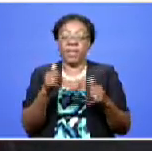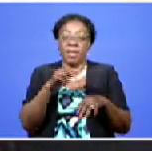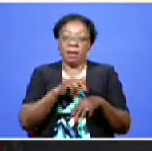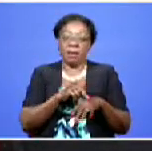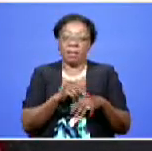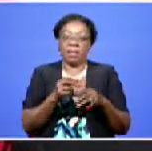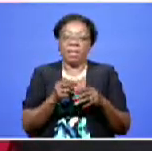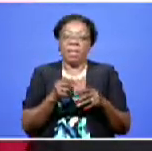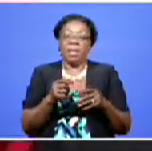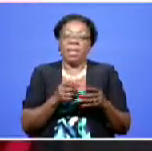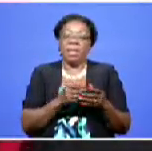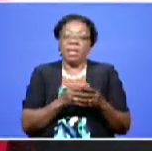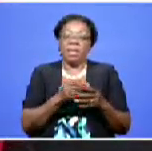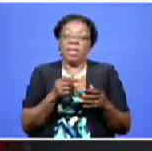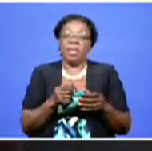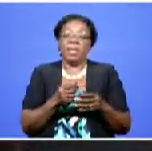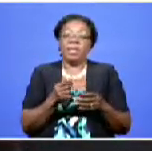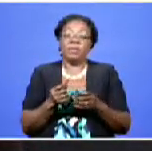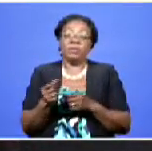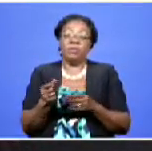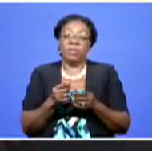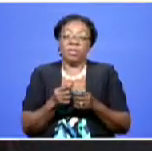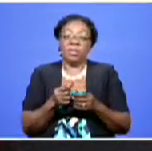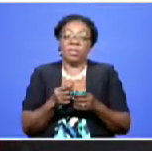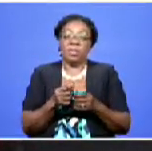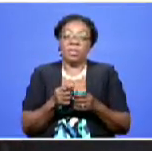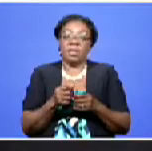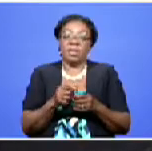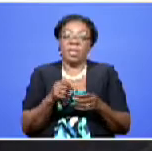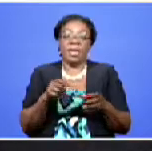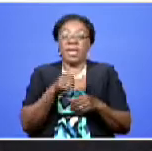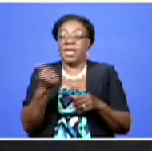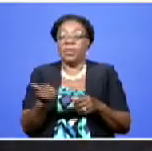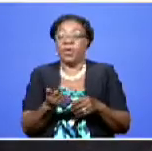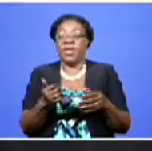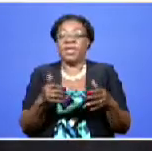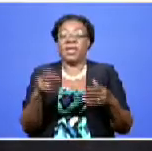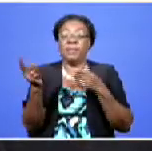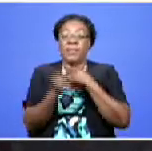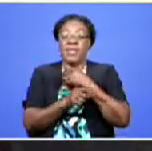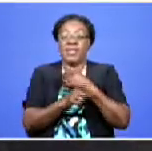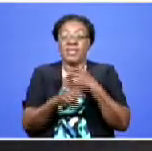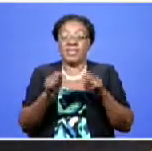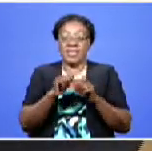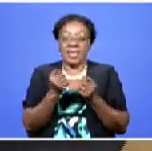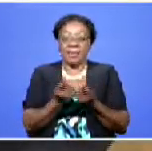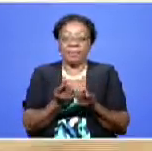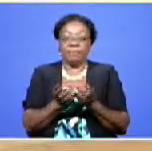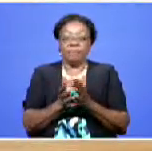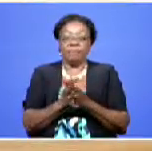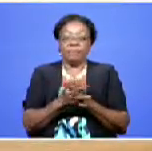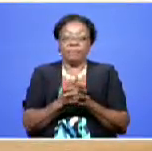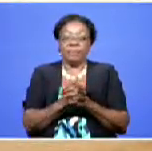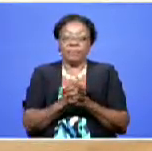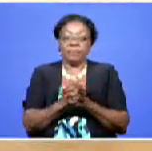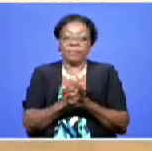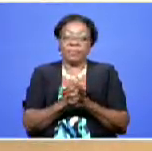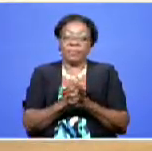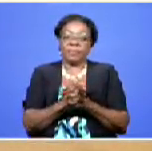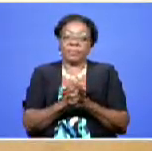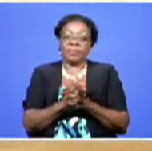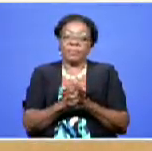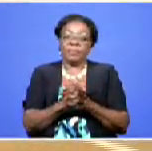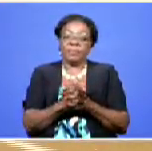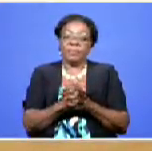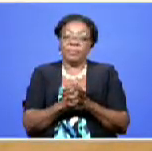perform. Not waiting until it's crucial. Ain't nobody could beat this team if this team come out with some heart. On to Division One